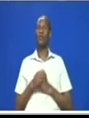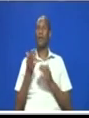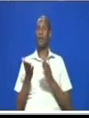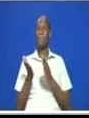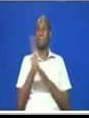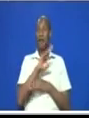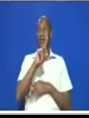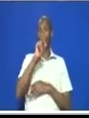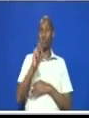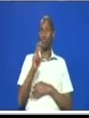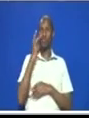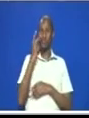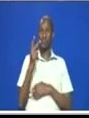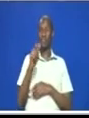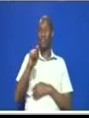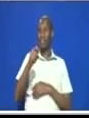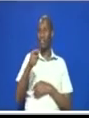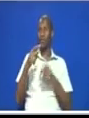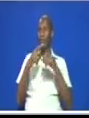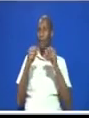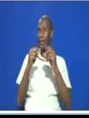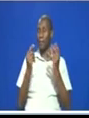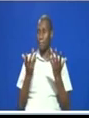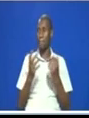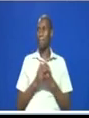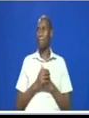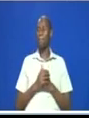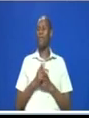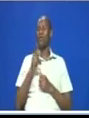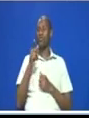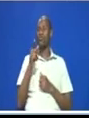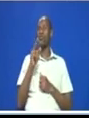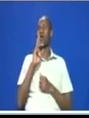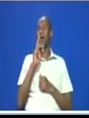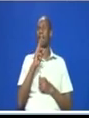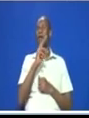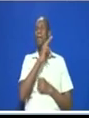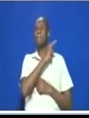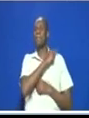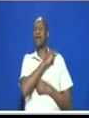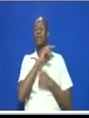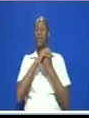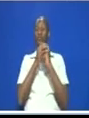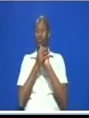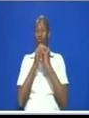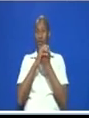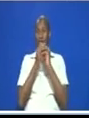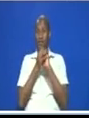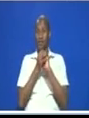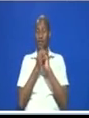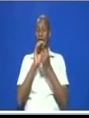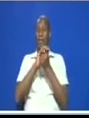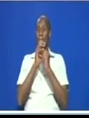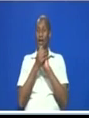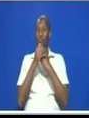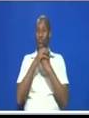to our question and look at the key words. You are the patron. The patron,